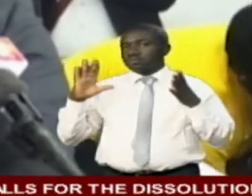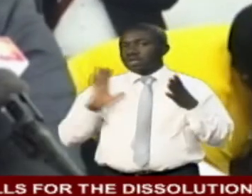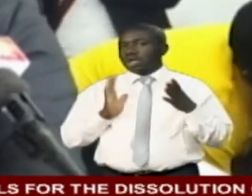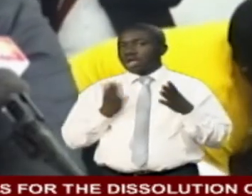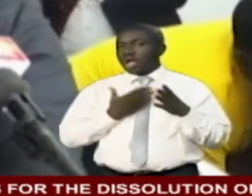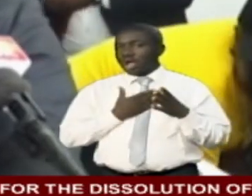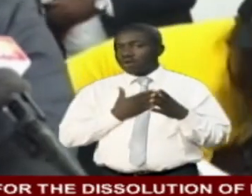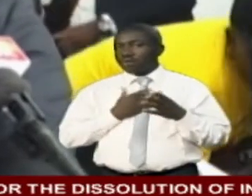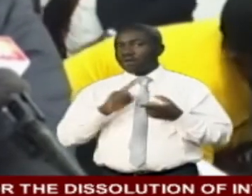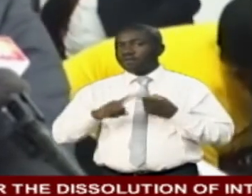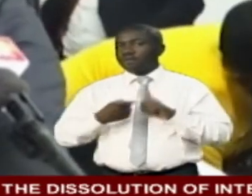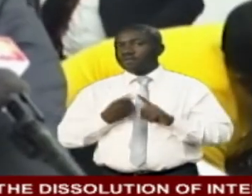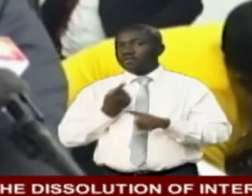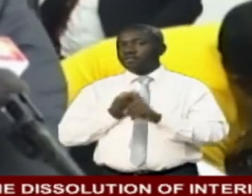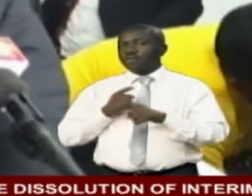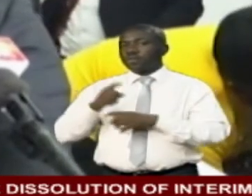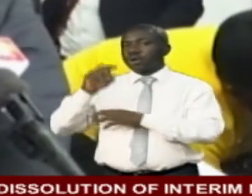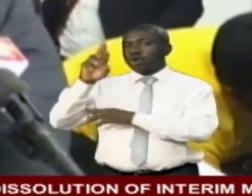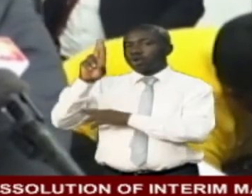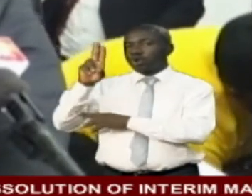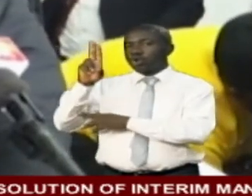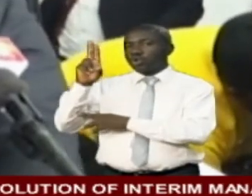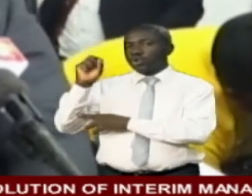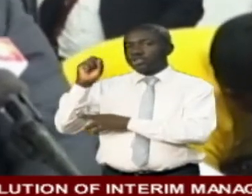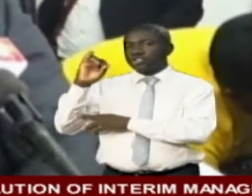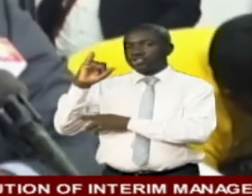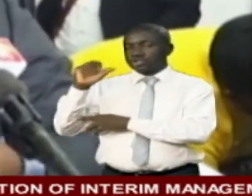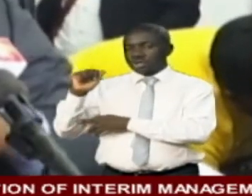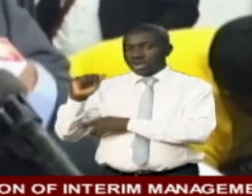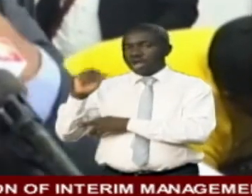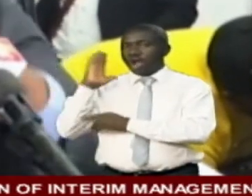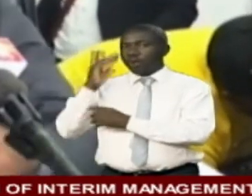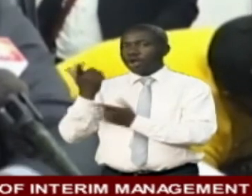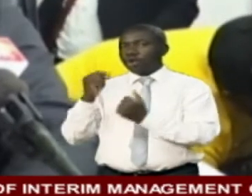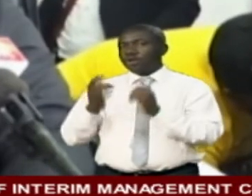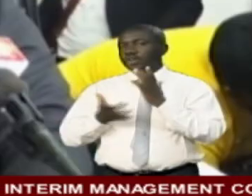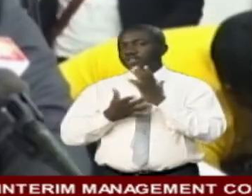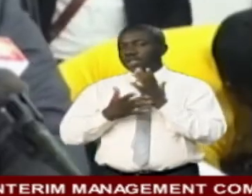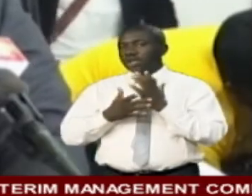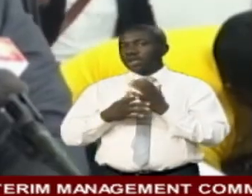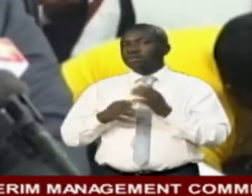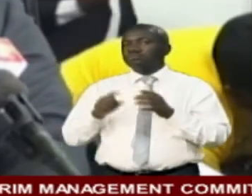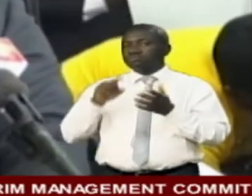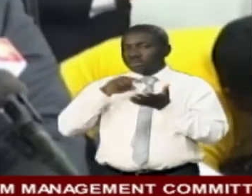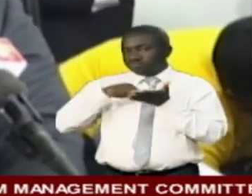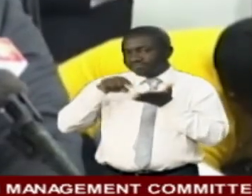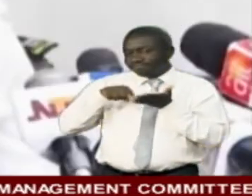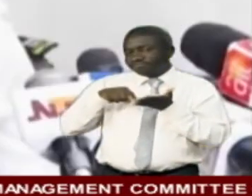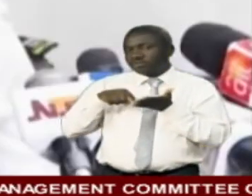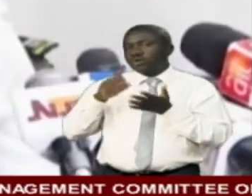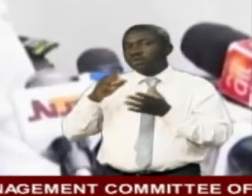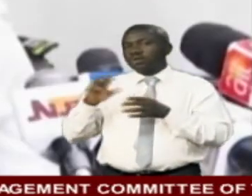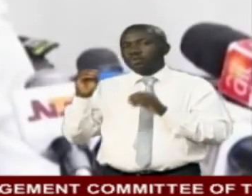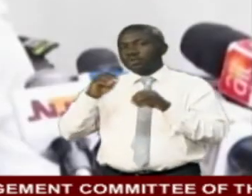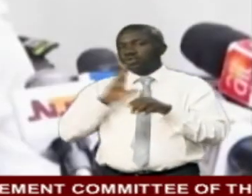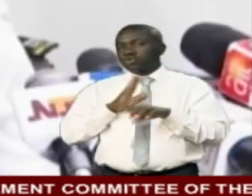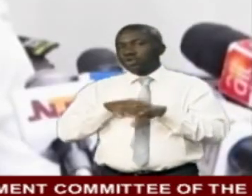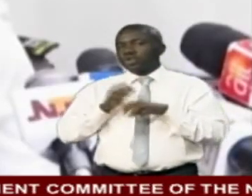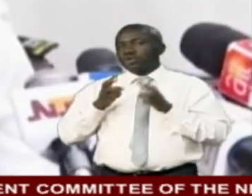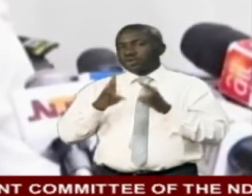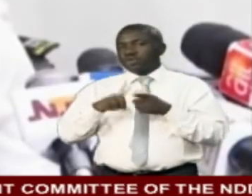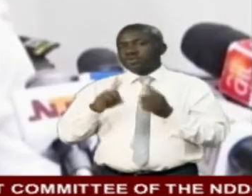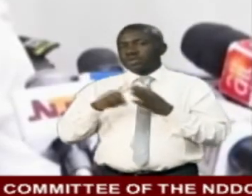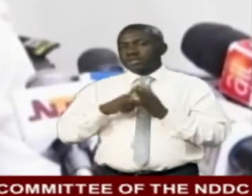from Russia will be down to start the technical audit, which of course will put us on the way to start this.